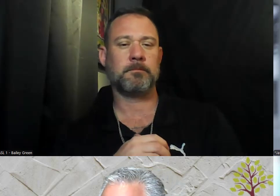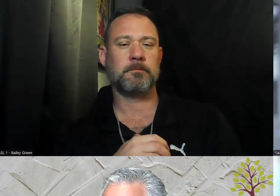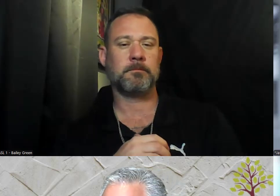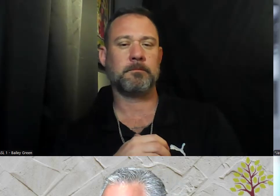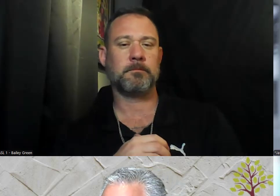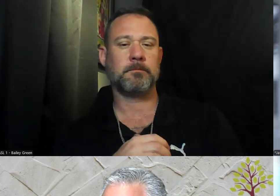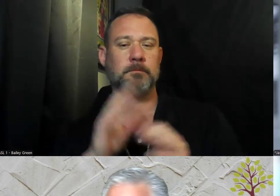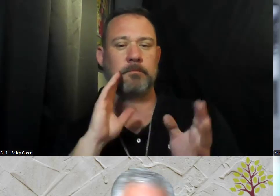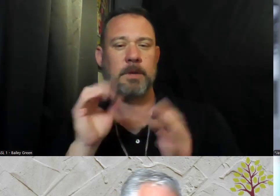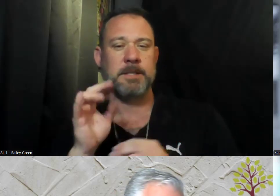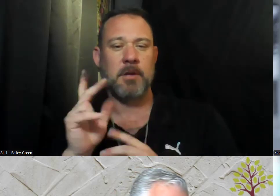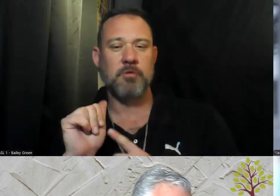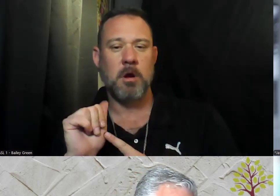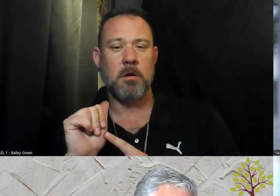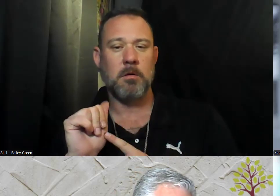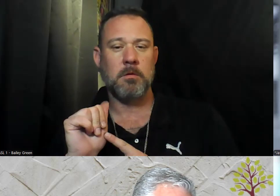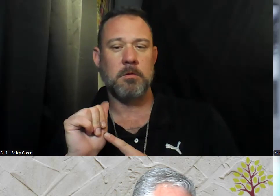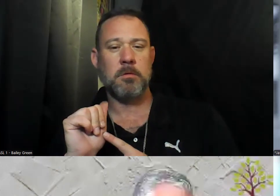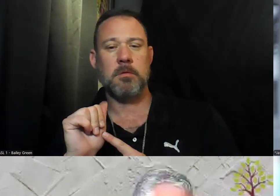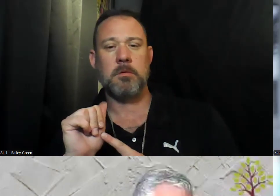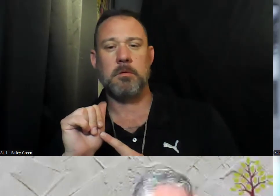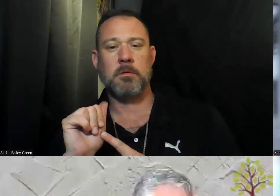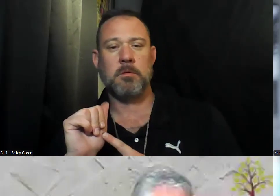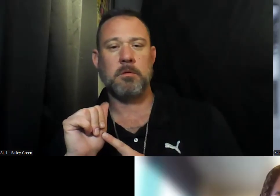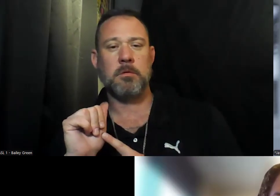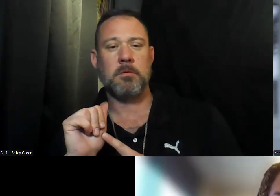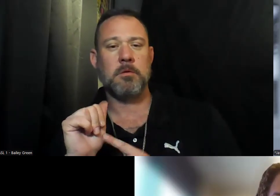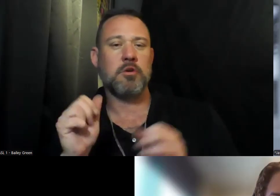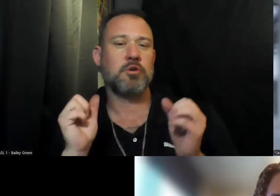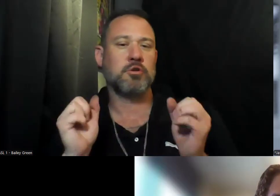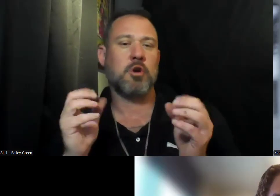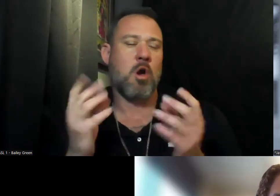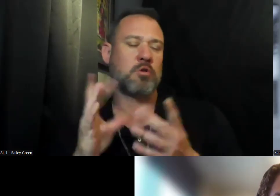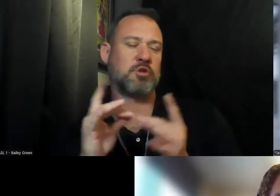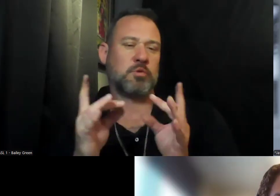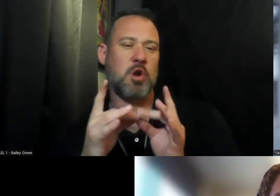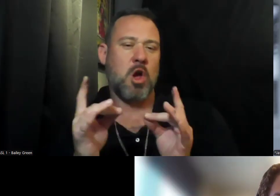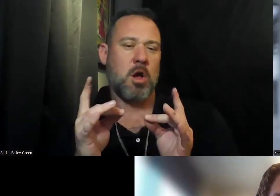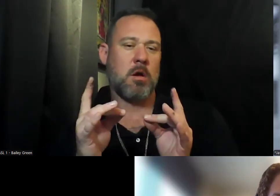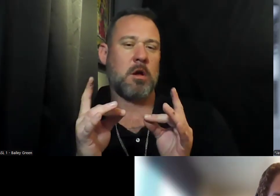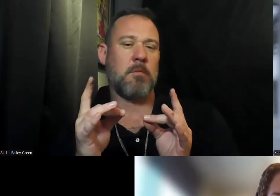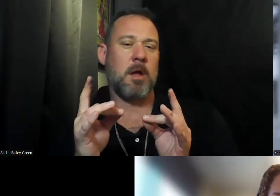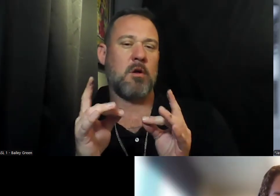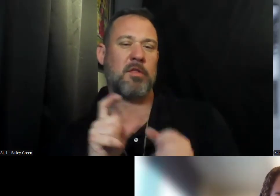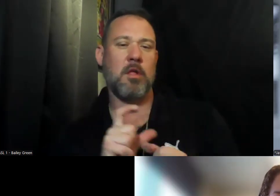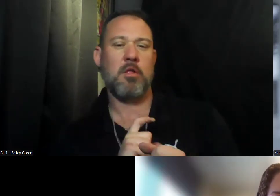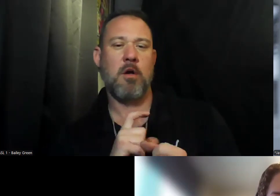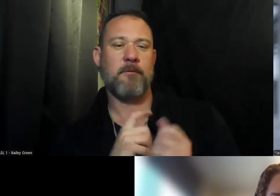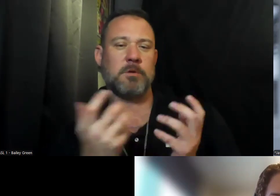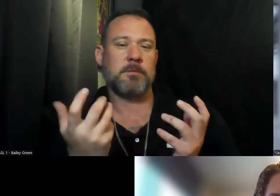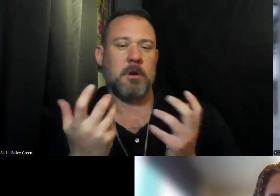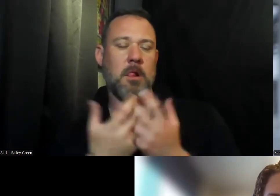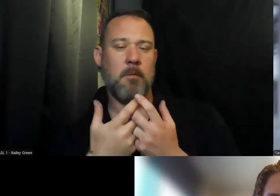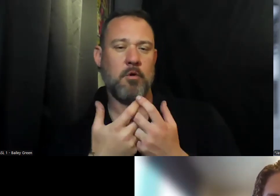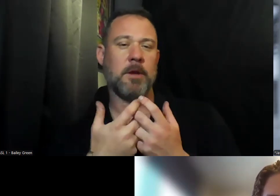Hi, Sandra. Hi. So just to talk about the law enforcement collaboration